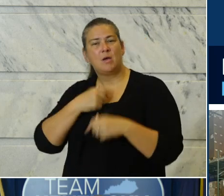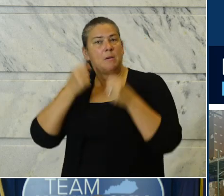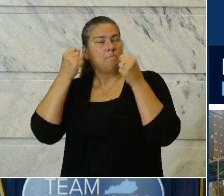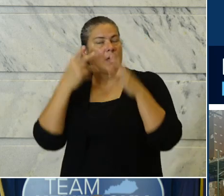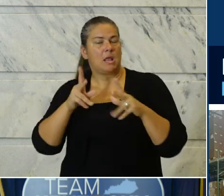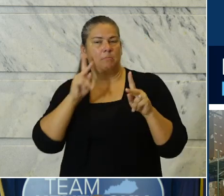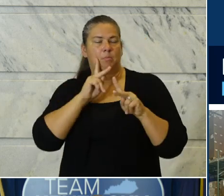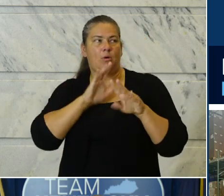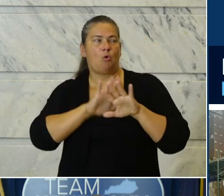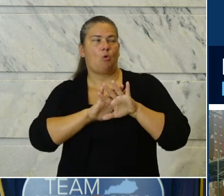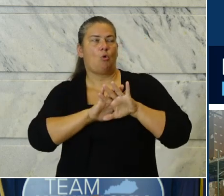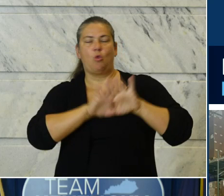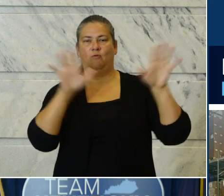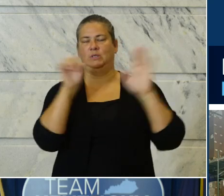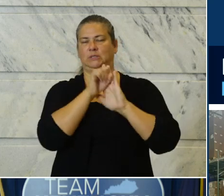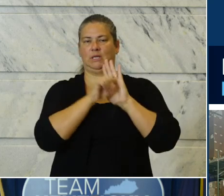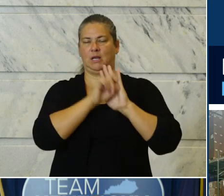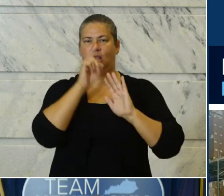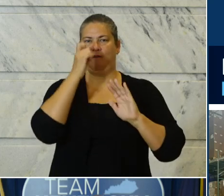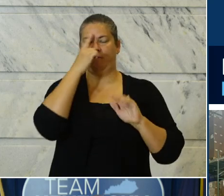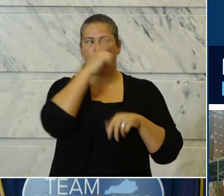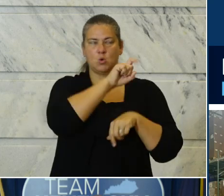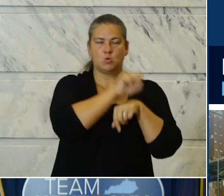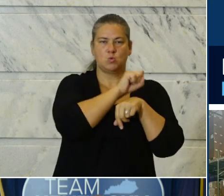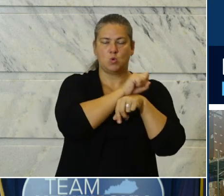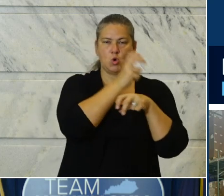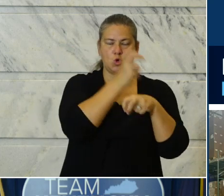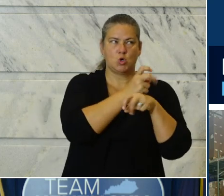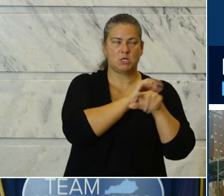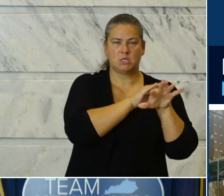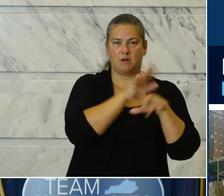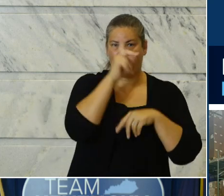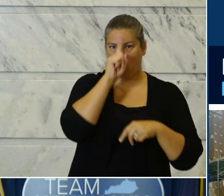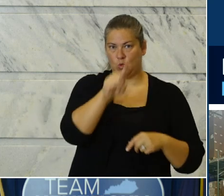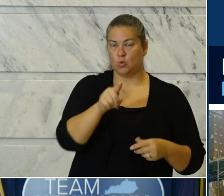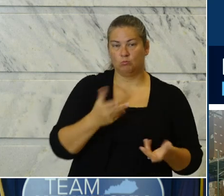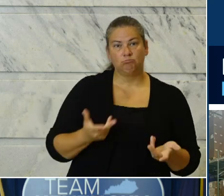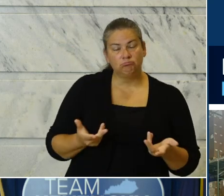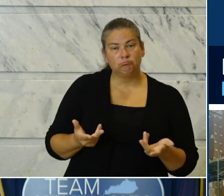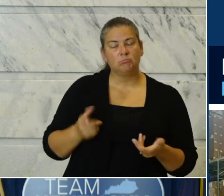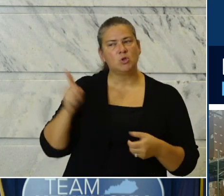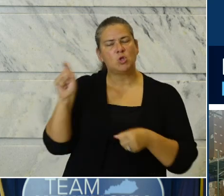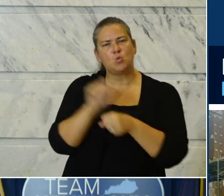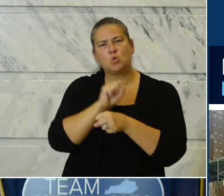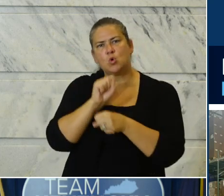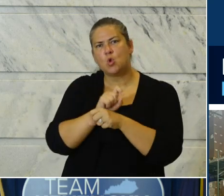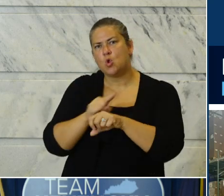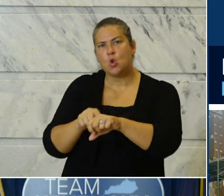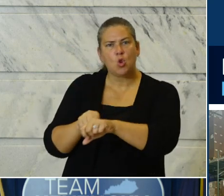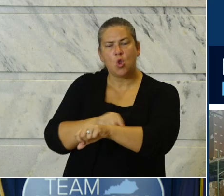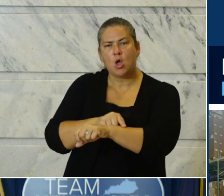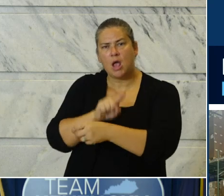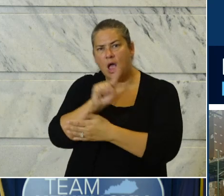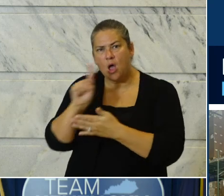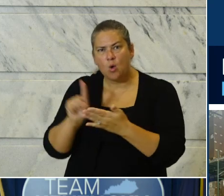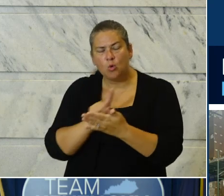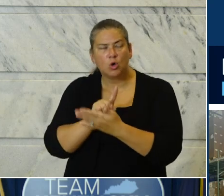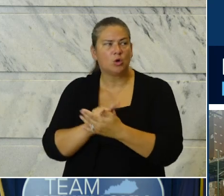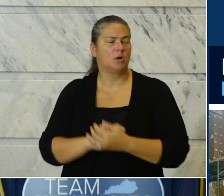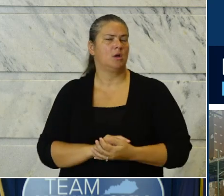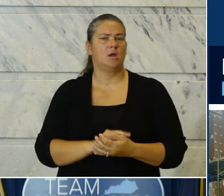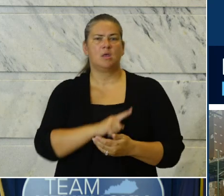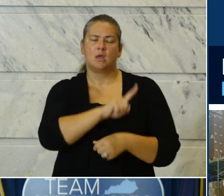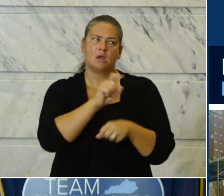the state and the local level who are working very, very hard on your behalf. They've worked long hours. They've gone above and